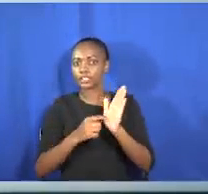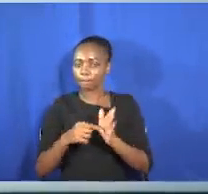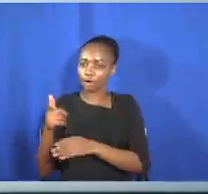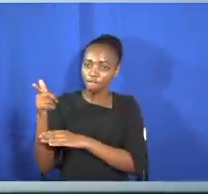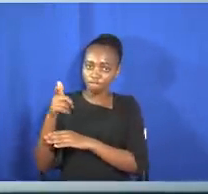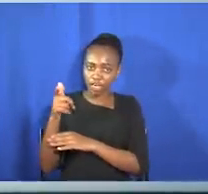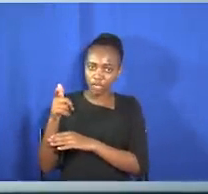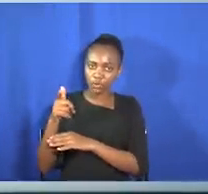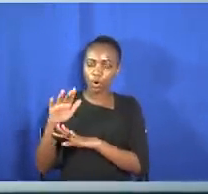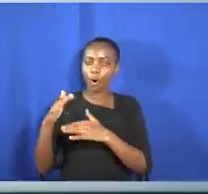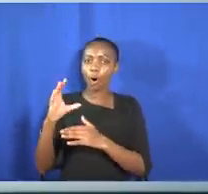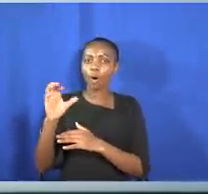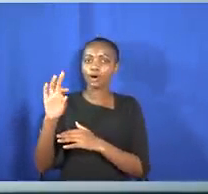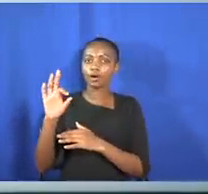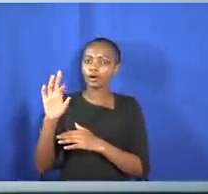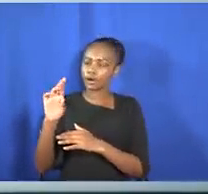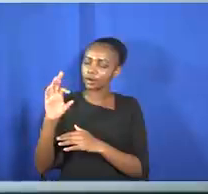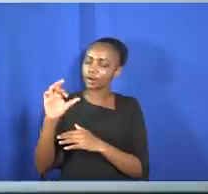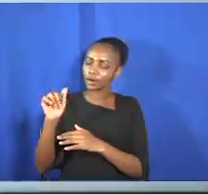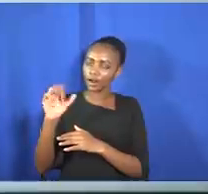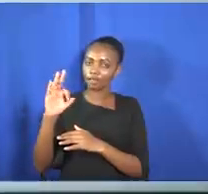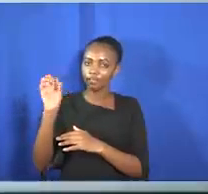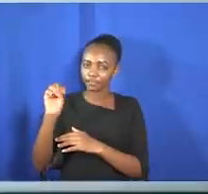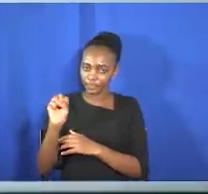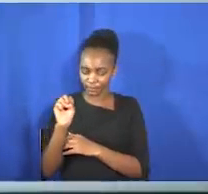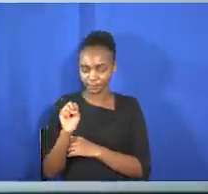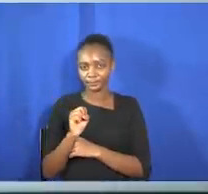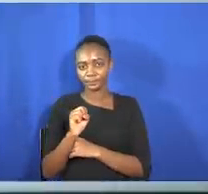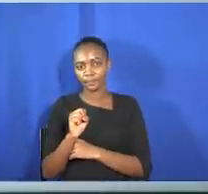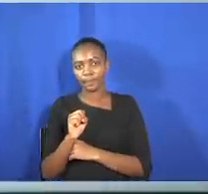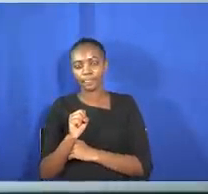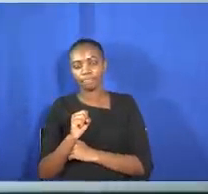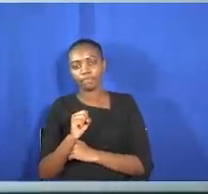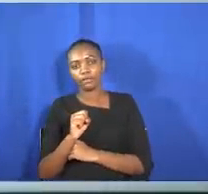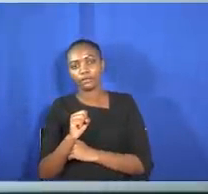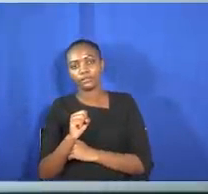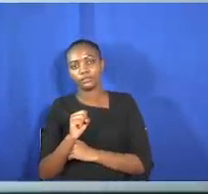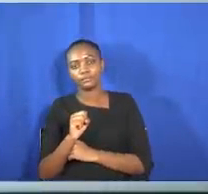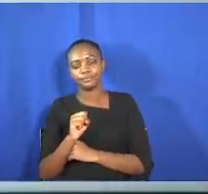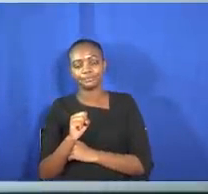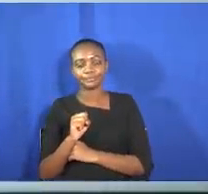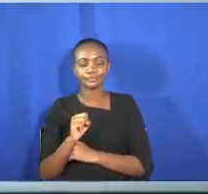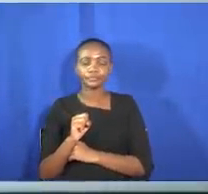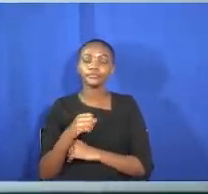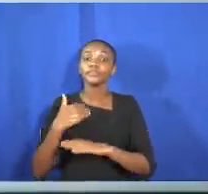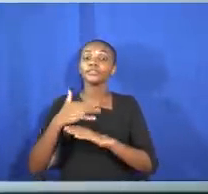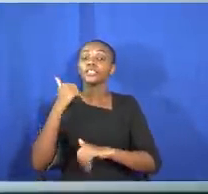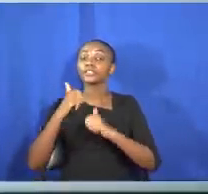film, or video, and then or crafts. The next one is this